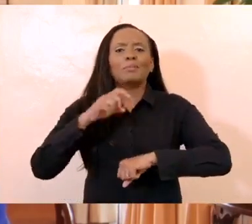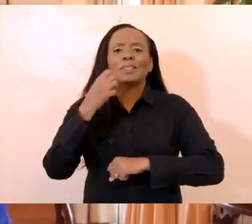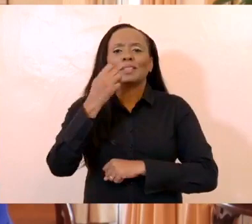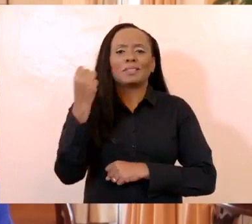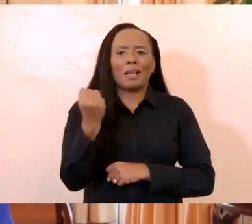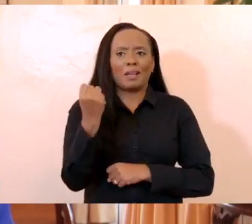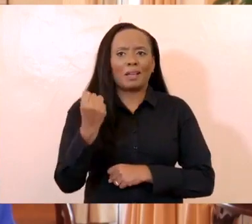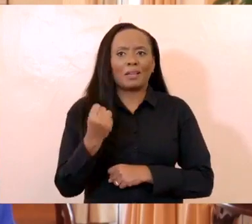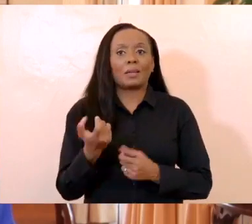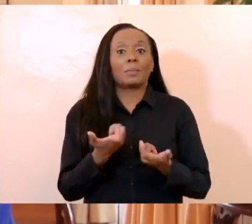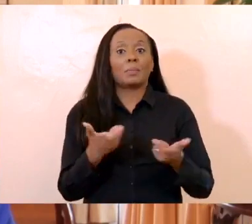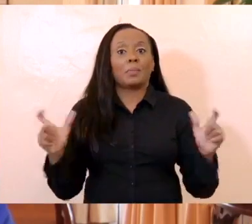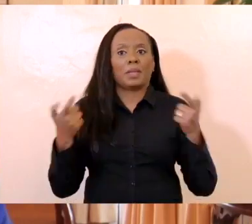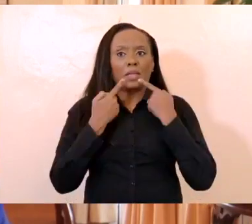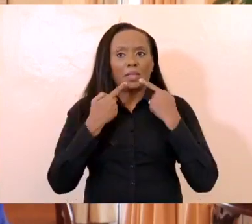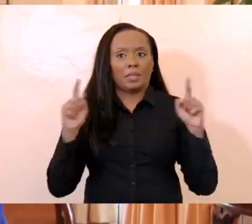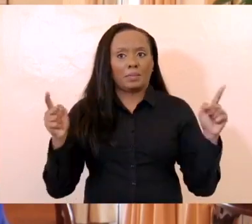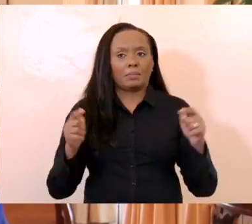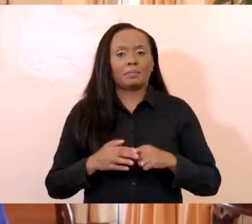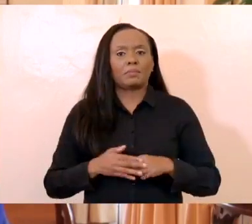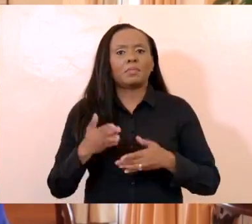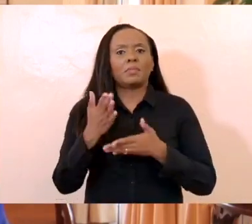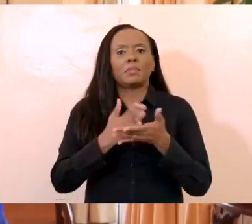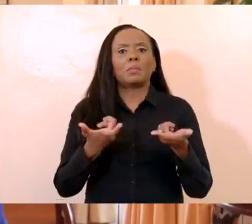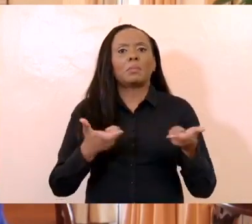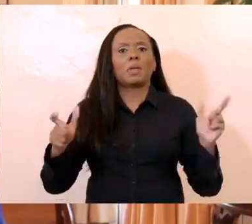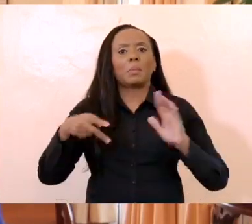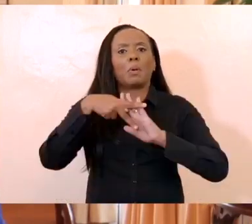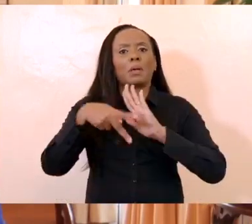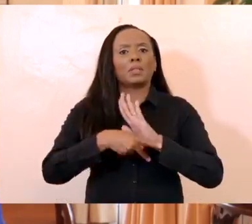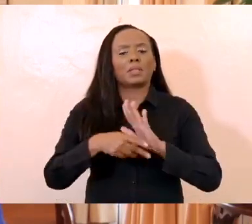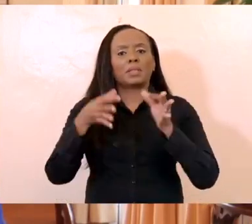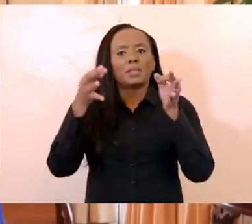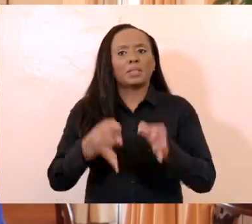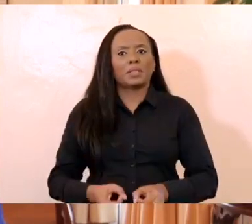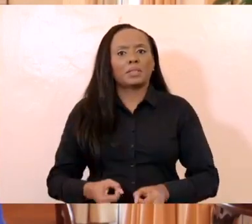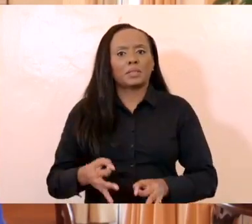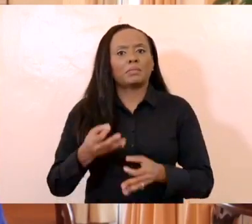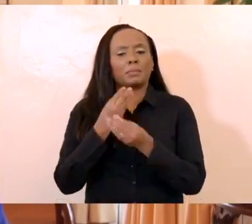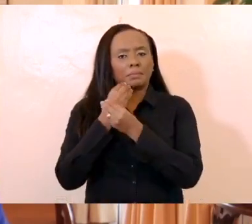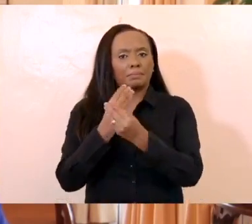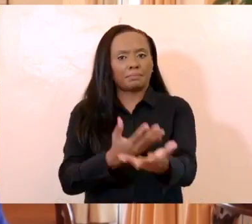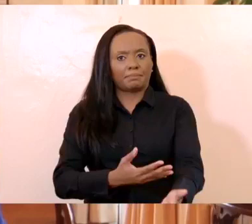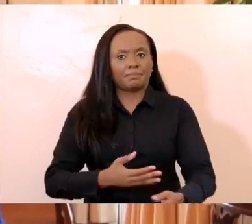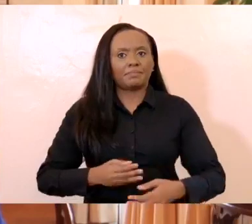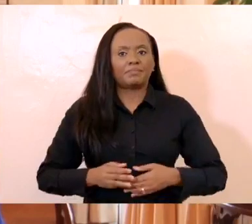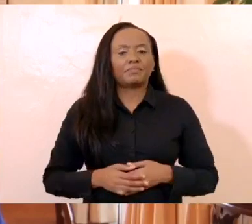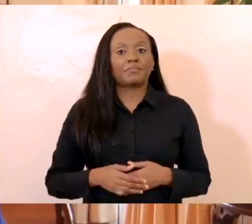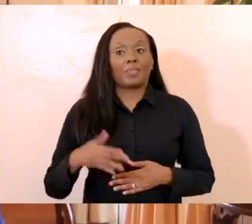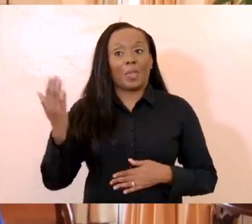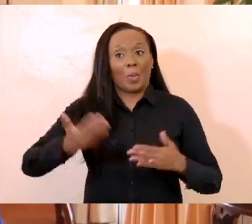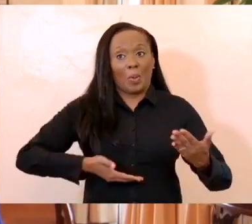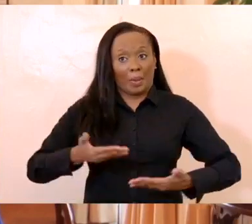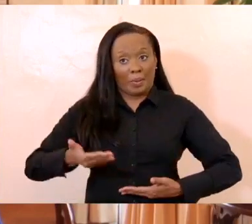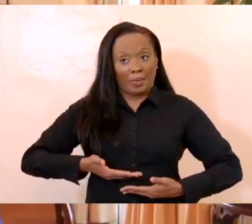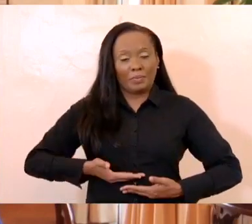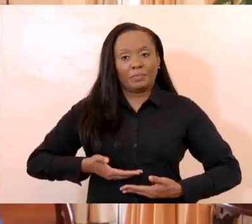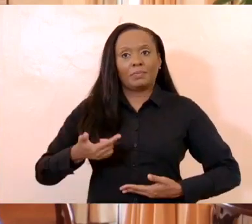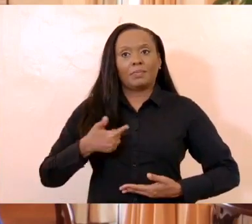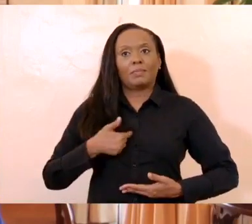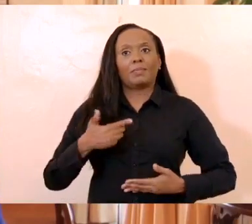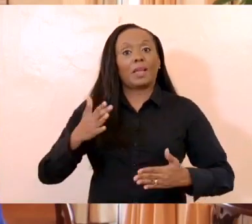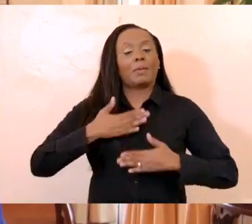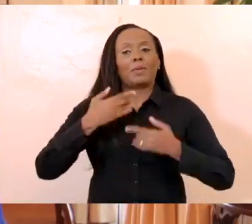a major announcement or some major policy decision that is going to be shared with the public. So welcome. I'm happy to be joining